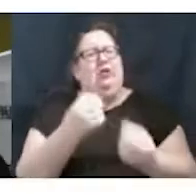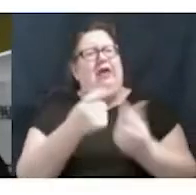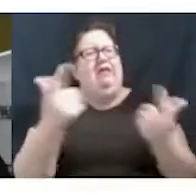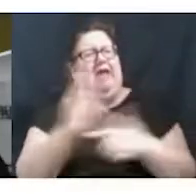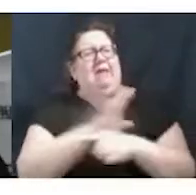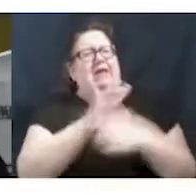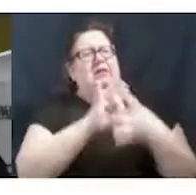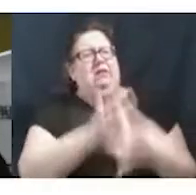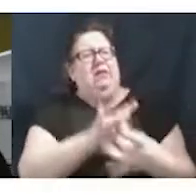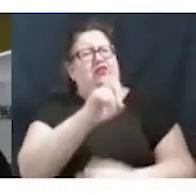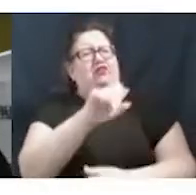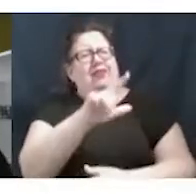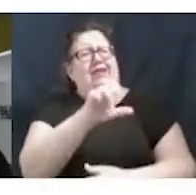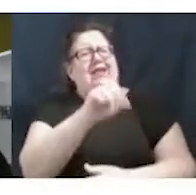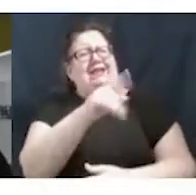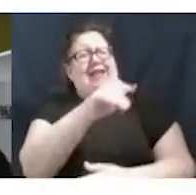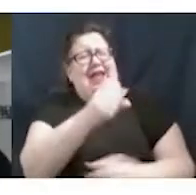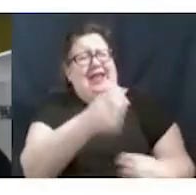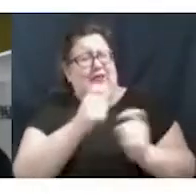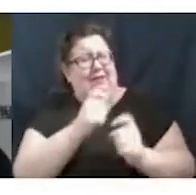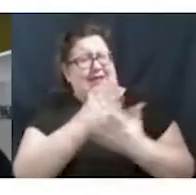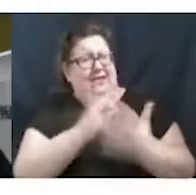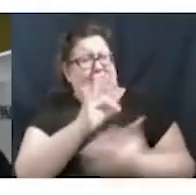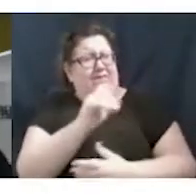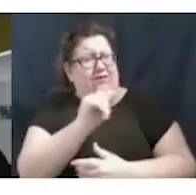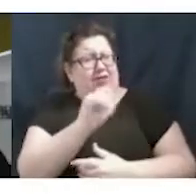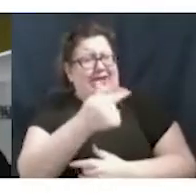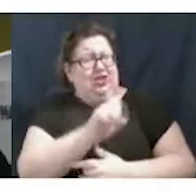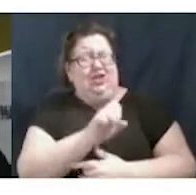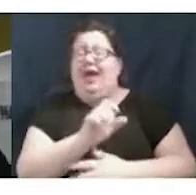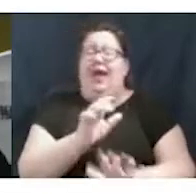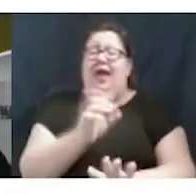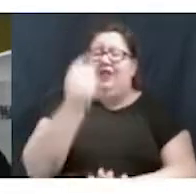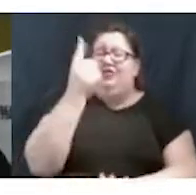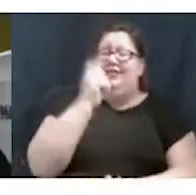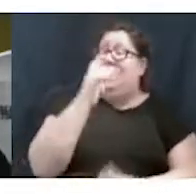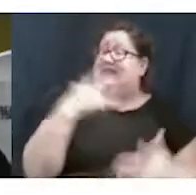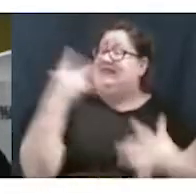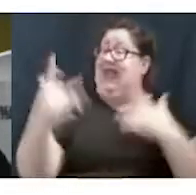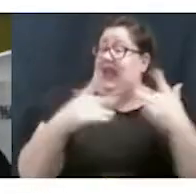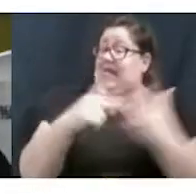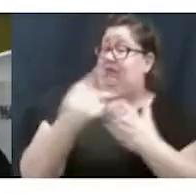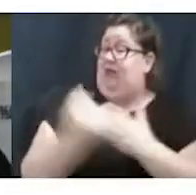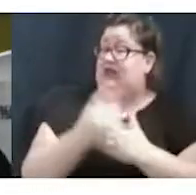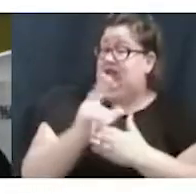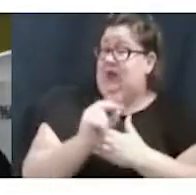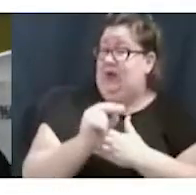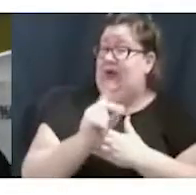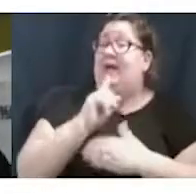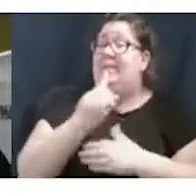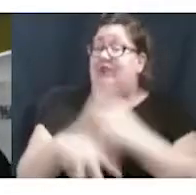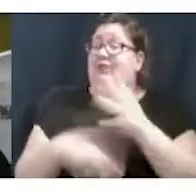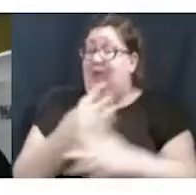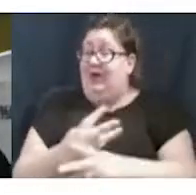provide me with some footage? That's not an exciting project, but it's real world, and he's making $400 a pop for